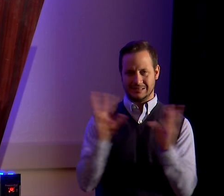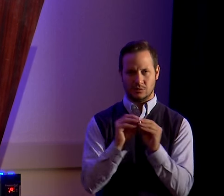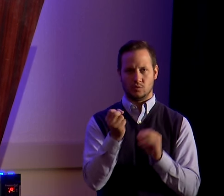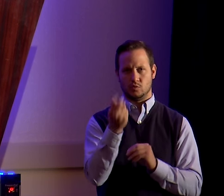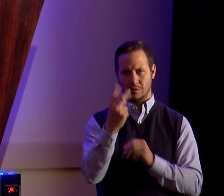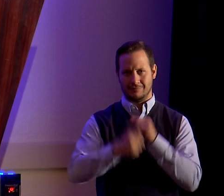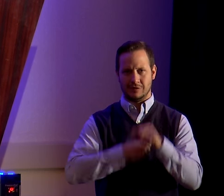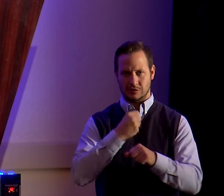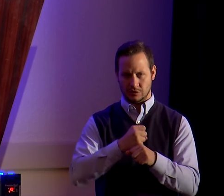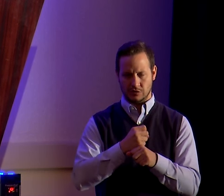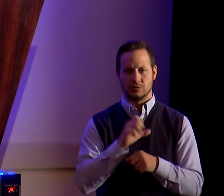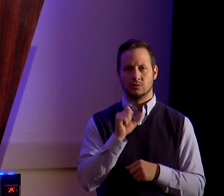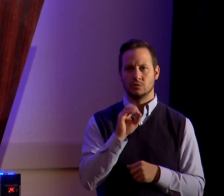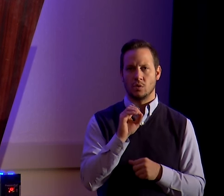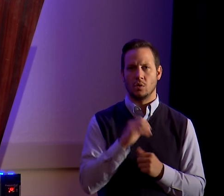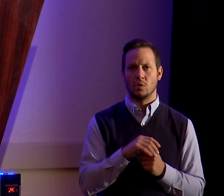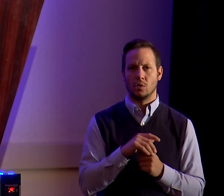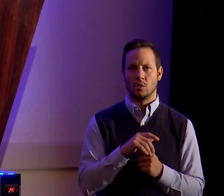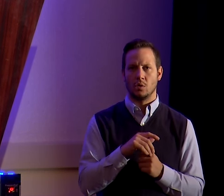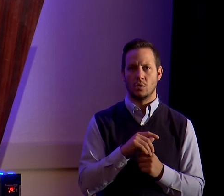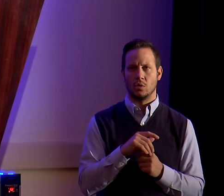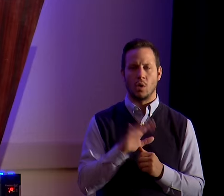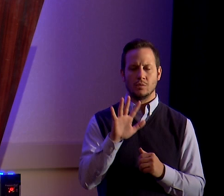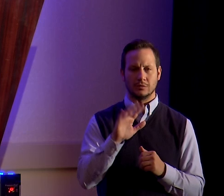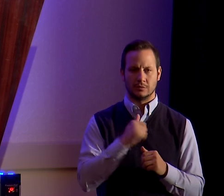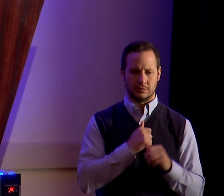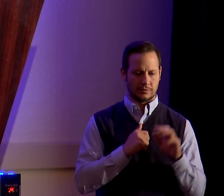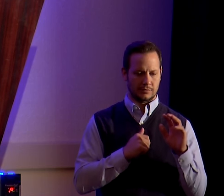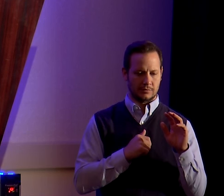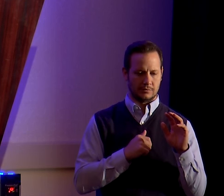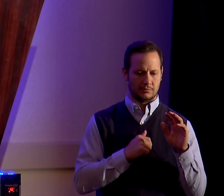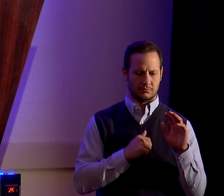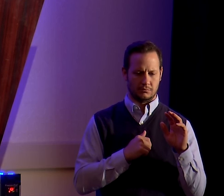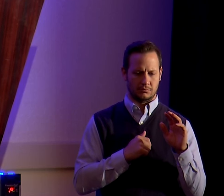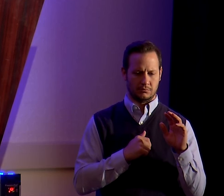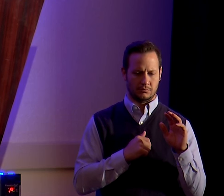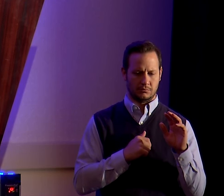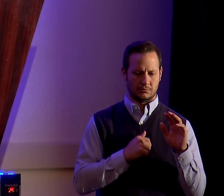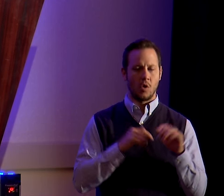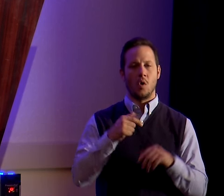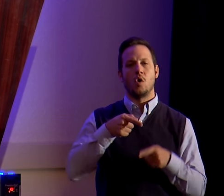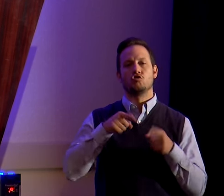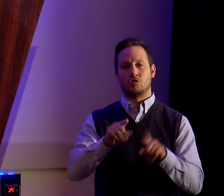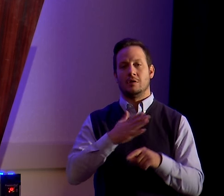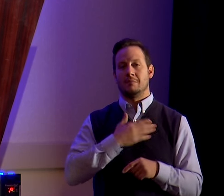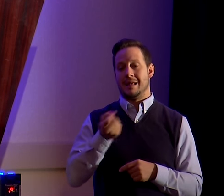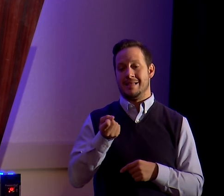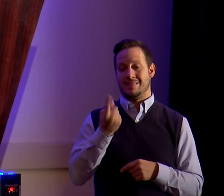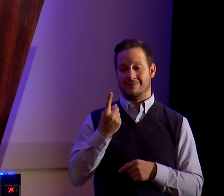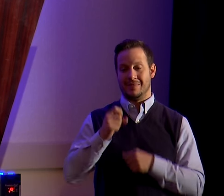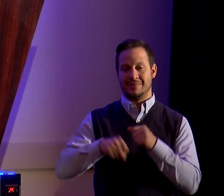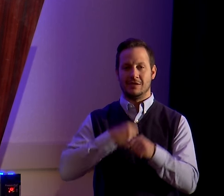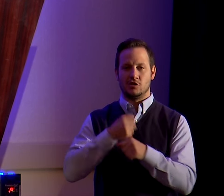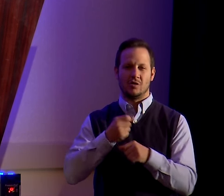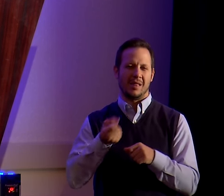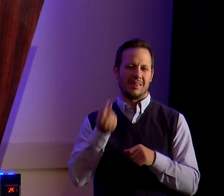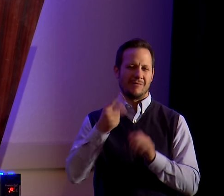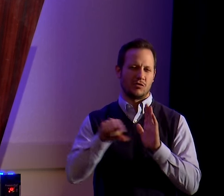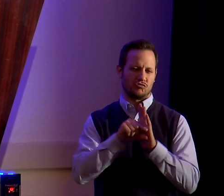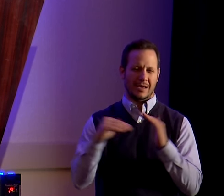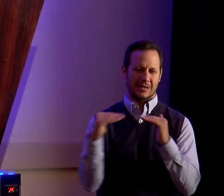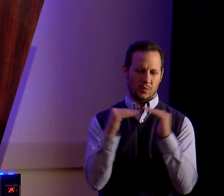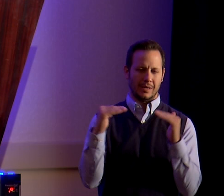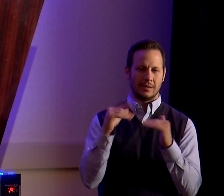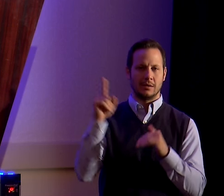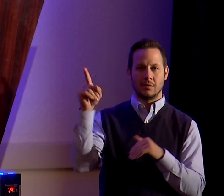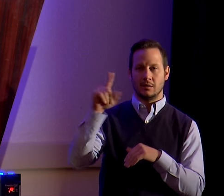five, so it's the equivalent of 11th grade, was the moon landing. We had no TV